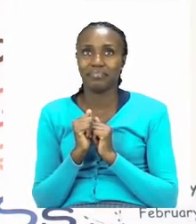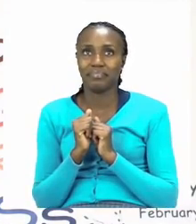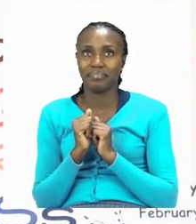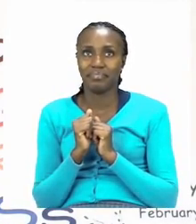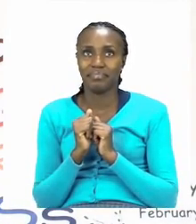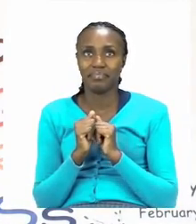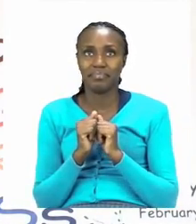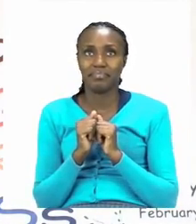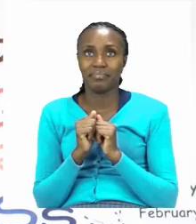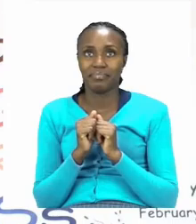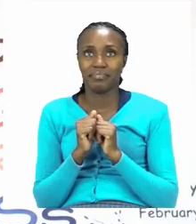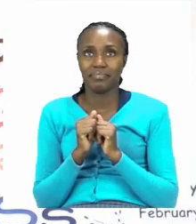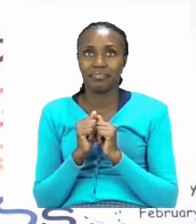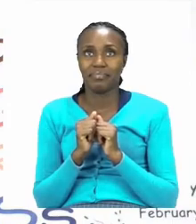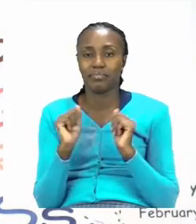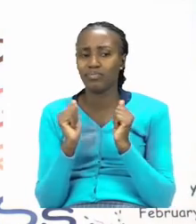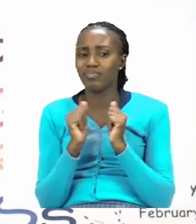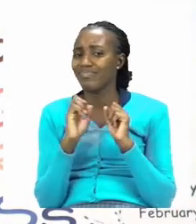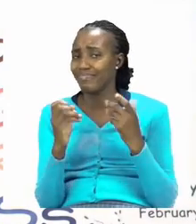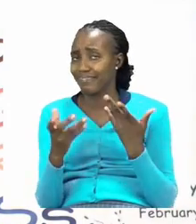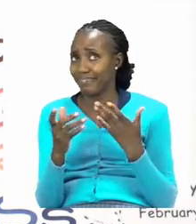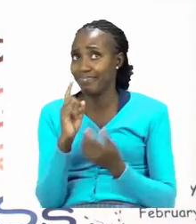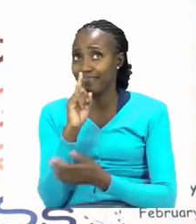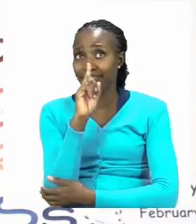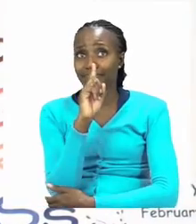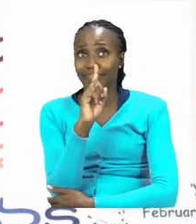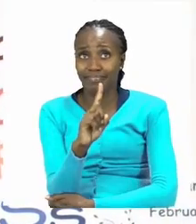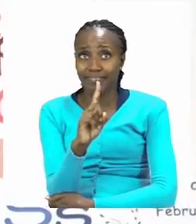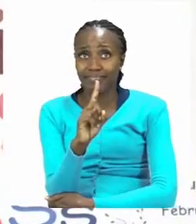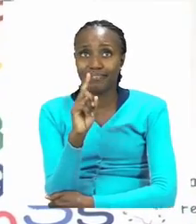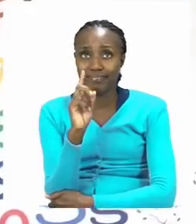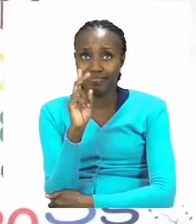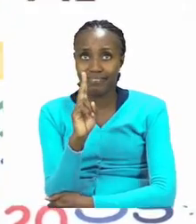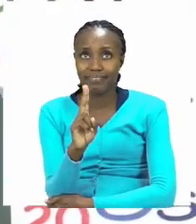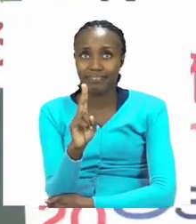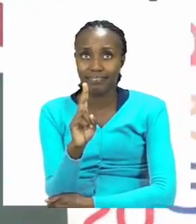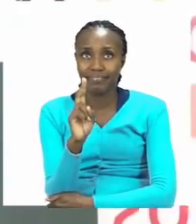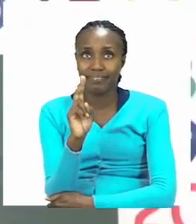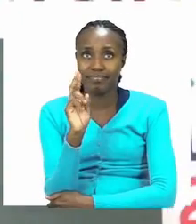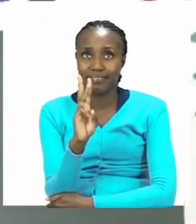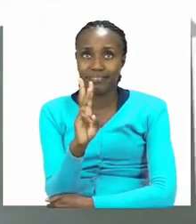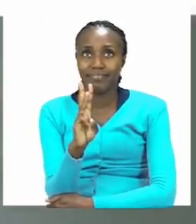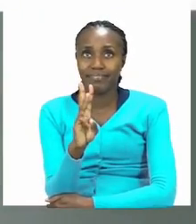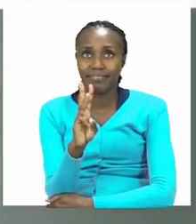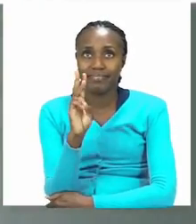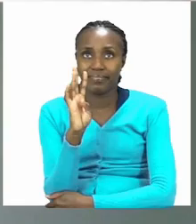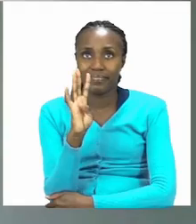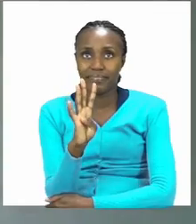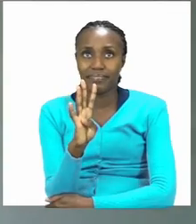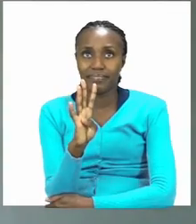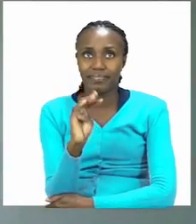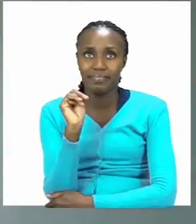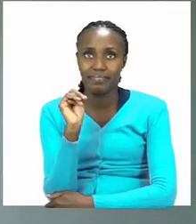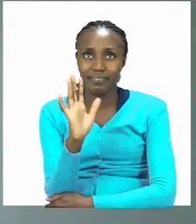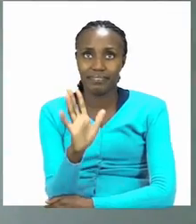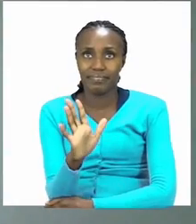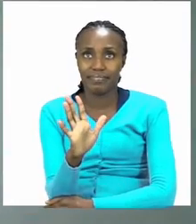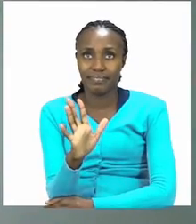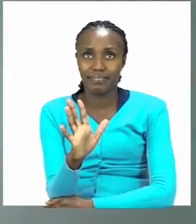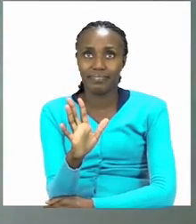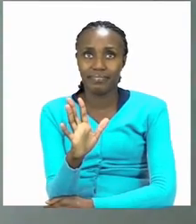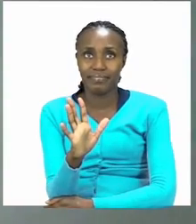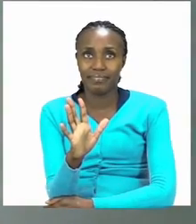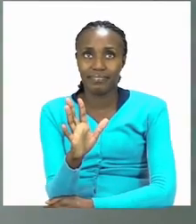let's count how many fingers we have. 1, 2, 3, 4,